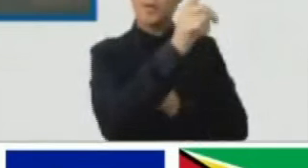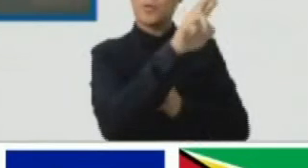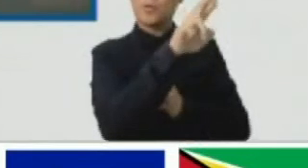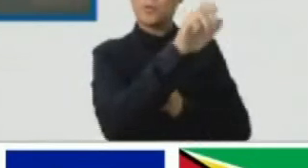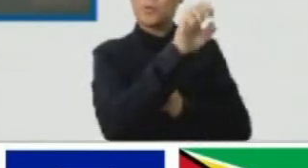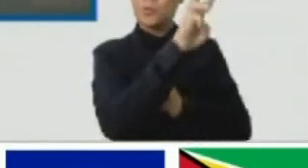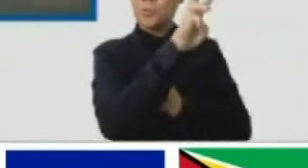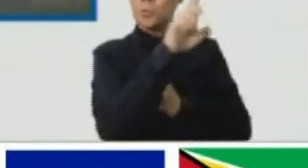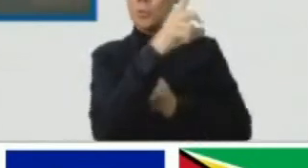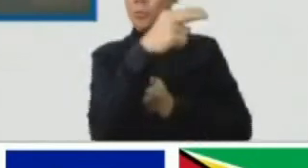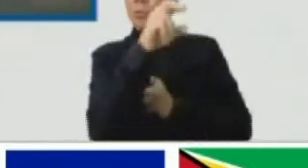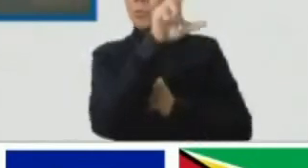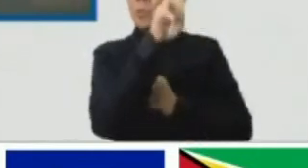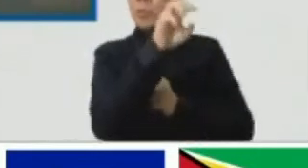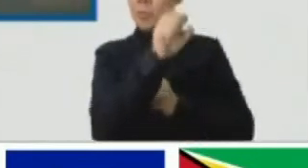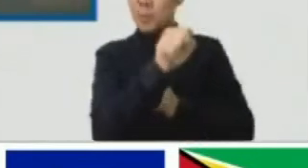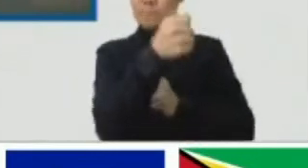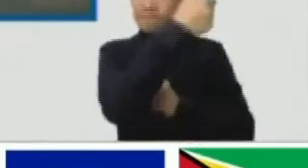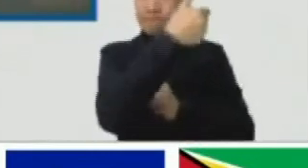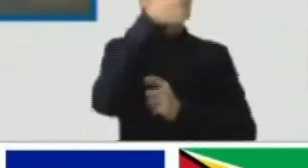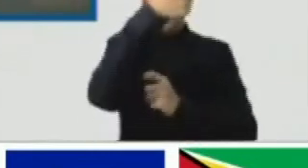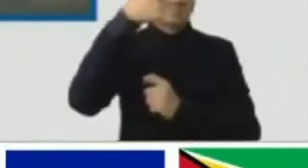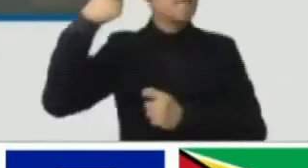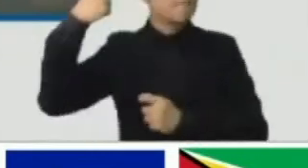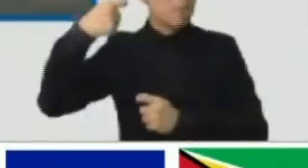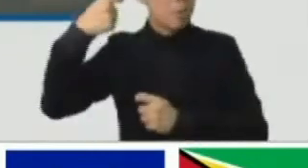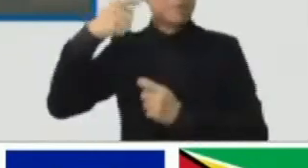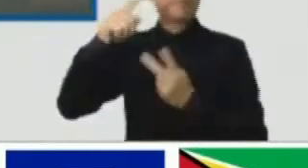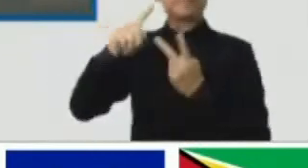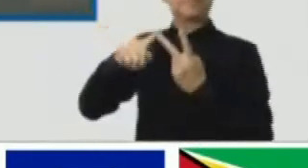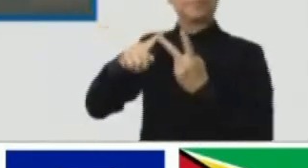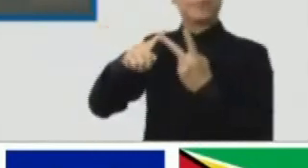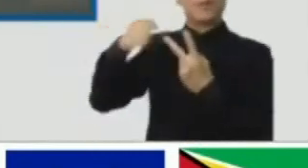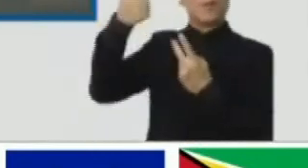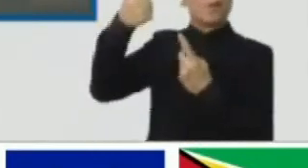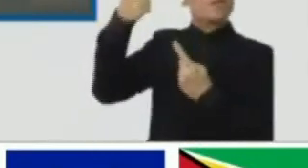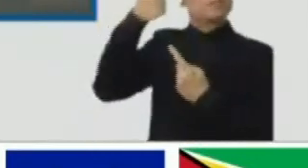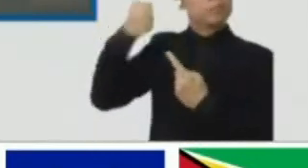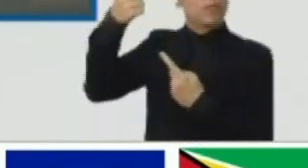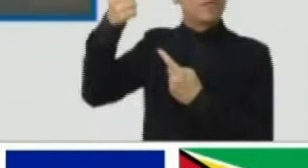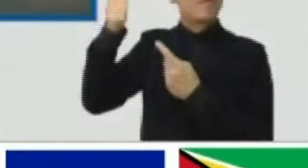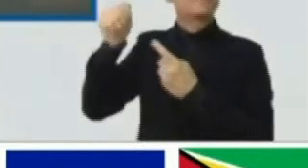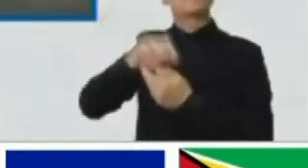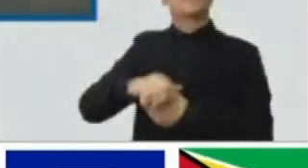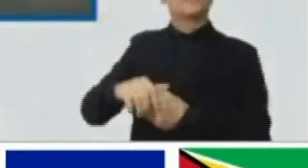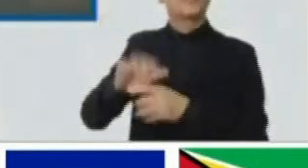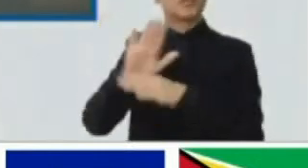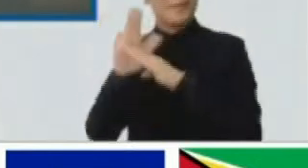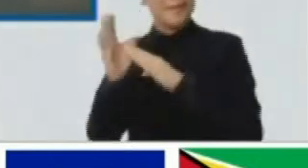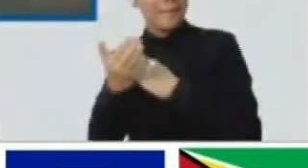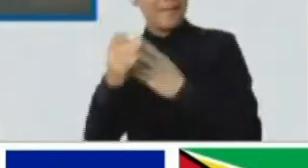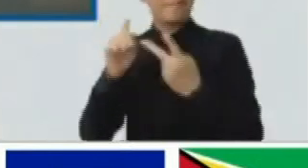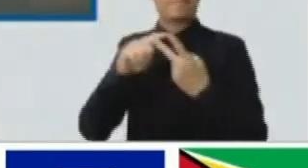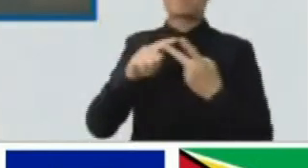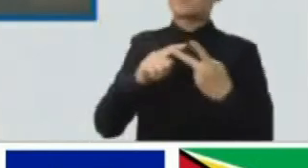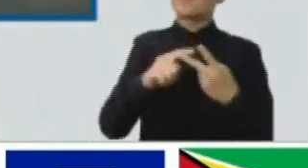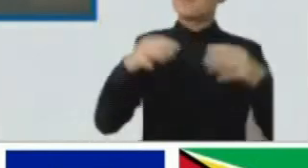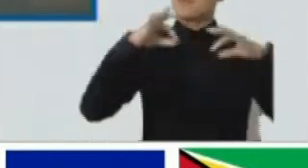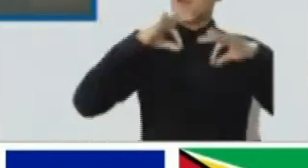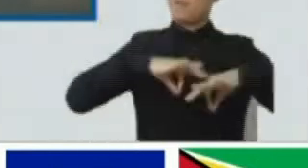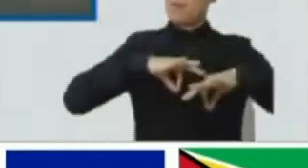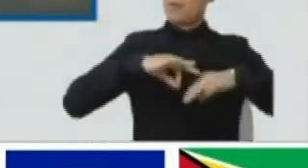his presidency and Prime Minister of Jamaica, Minister of Local Government, Desmond McKinsey, Minister of